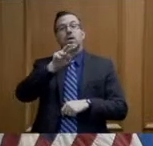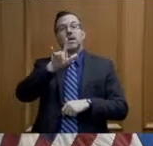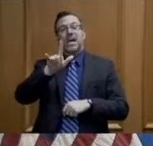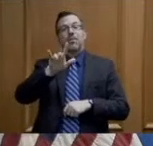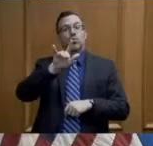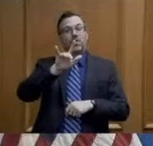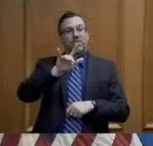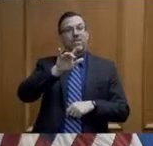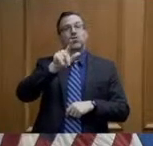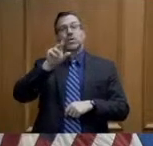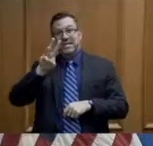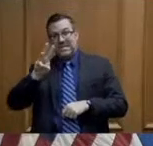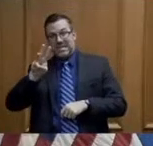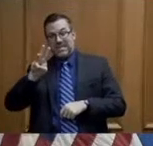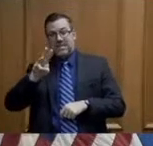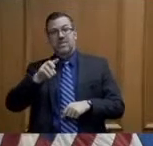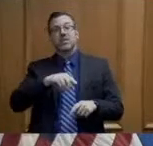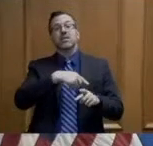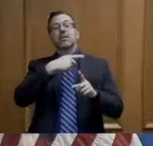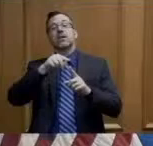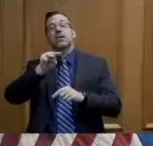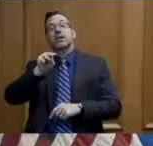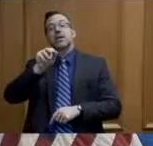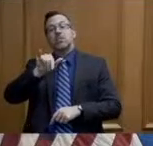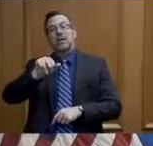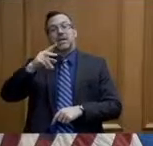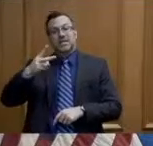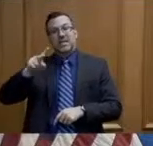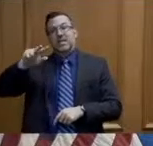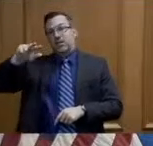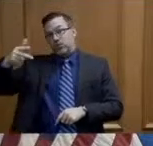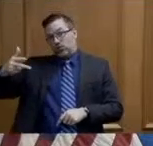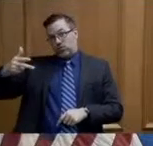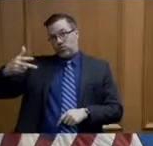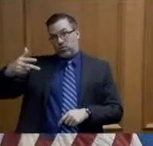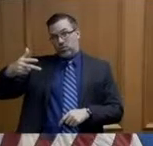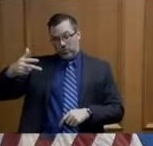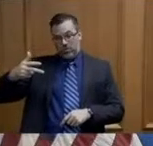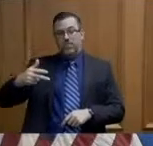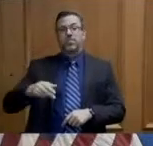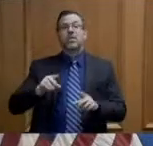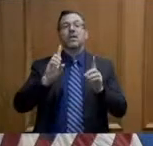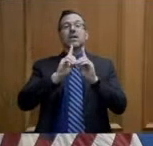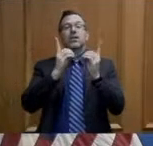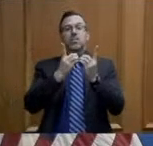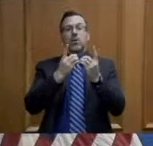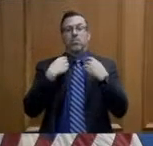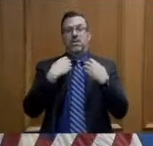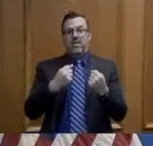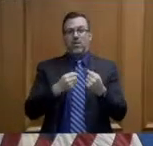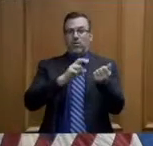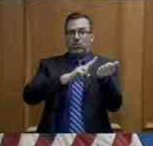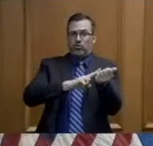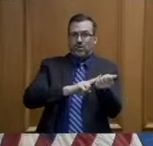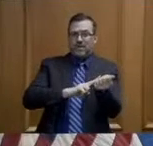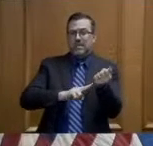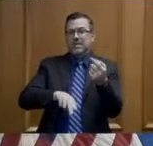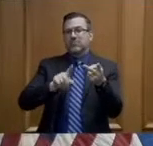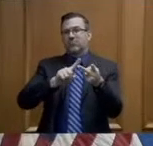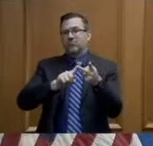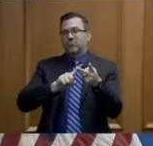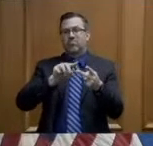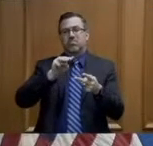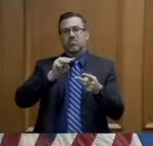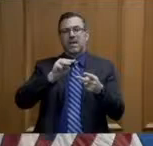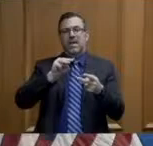and 26th and May 2nd and 3rd. The Department of Health nurses and Tennessee National Guard medics will perform